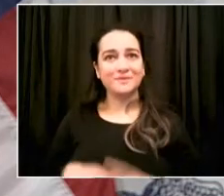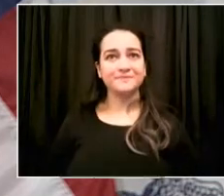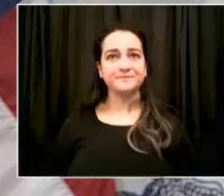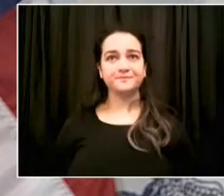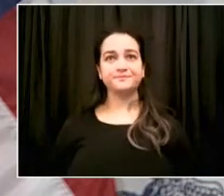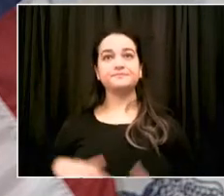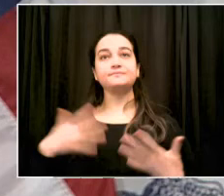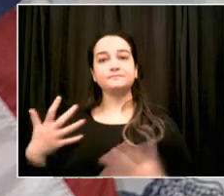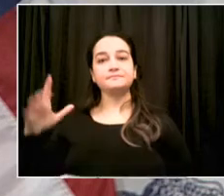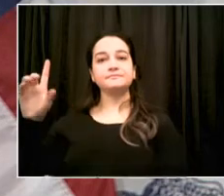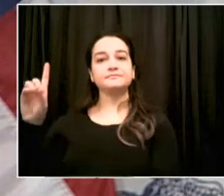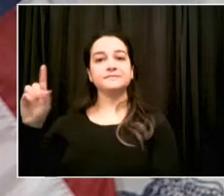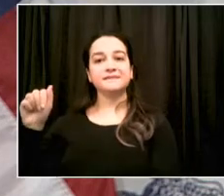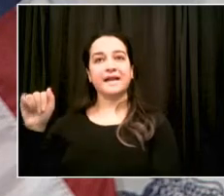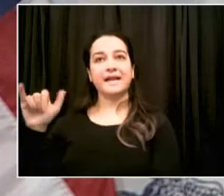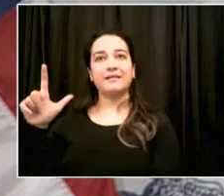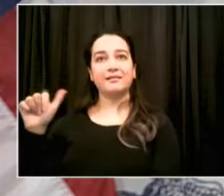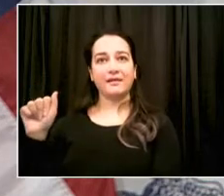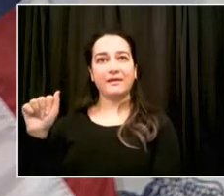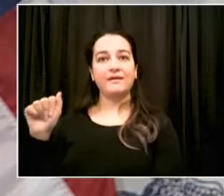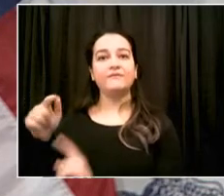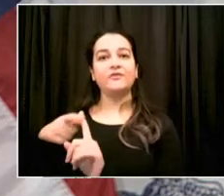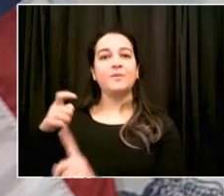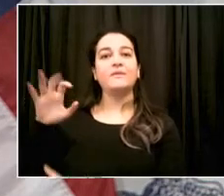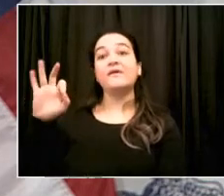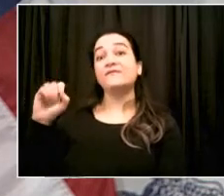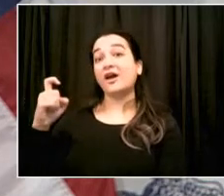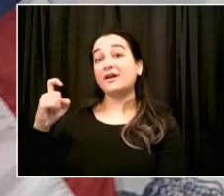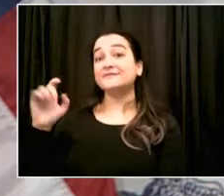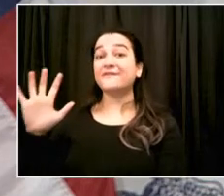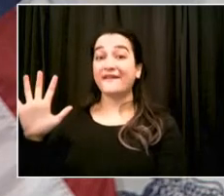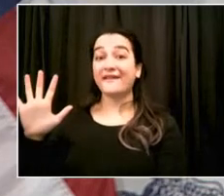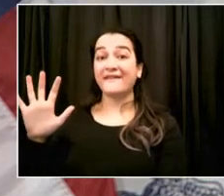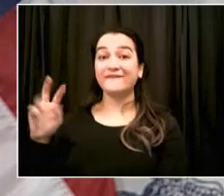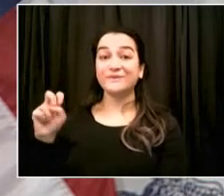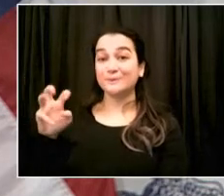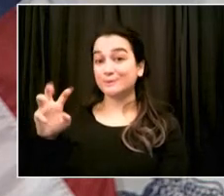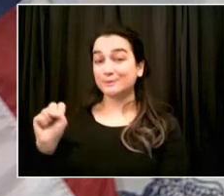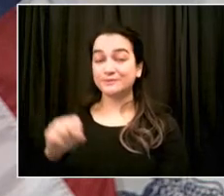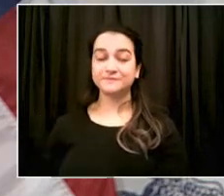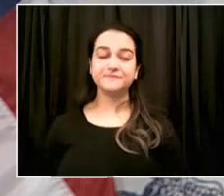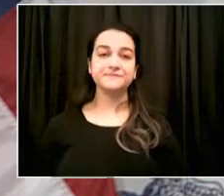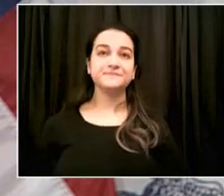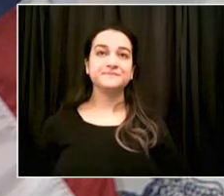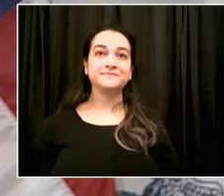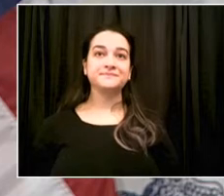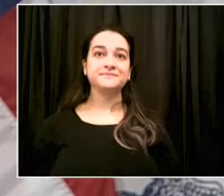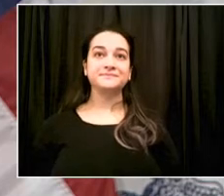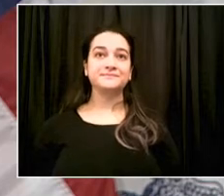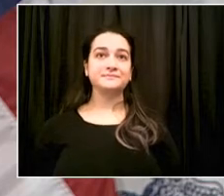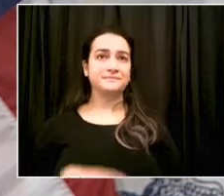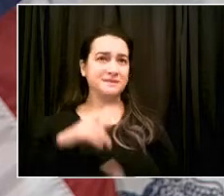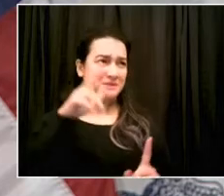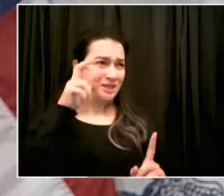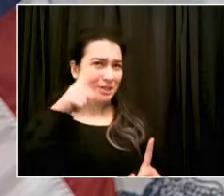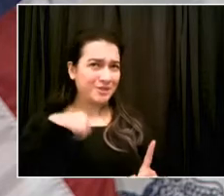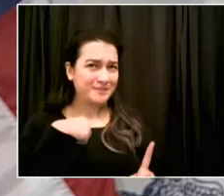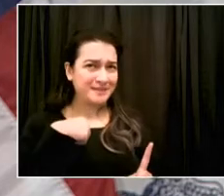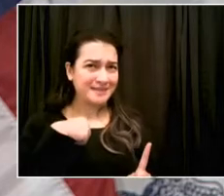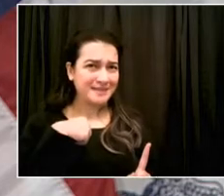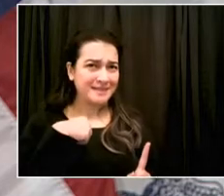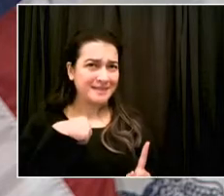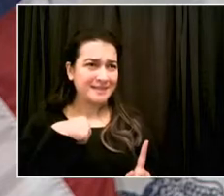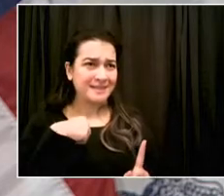5. Hi, Mayor de Blasio, can you hear me? Yes, but I want to make sure we keep changing your name. It is Kayla, right? It's Kayla, yes. Okay.